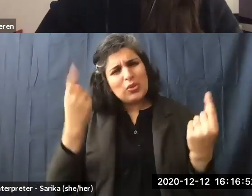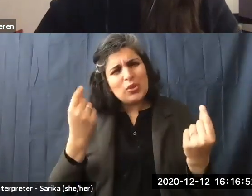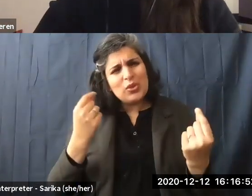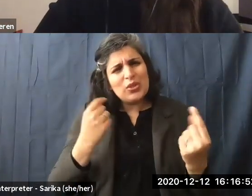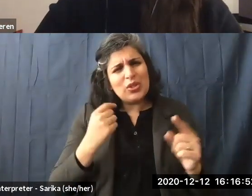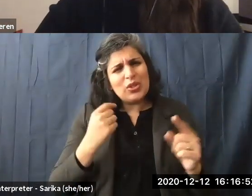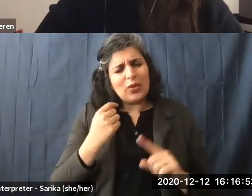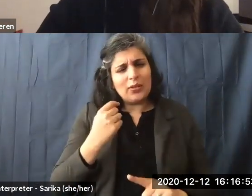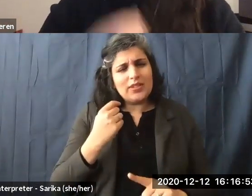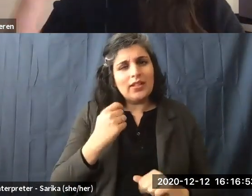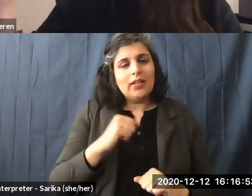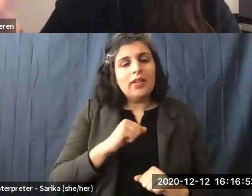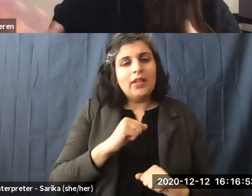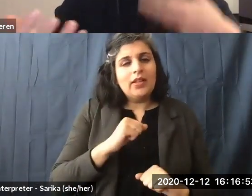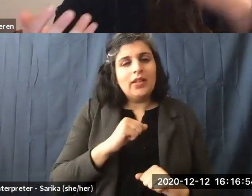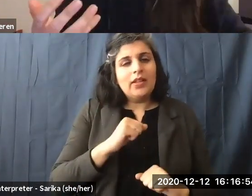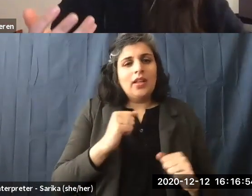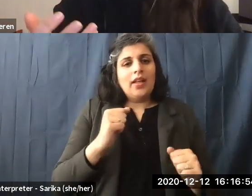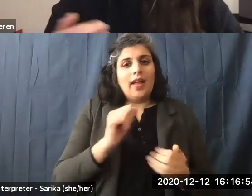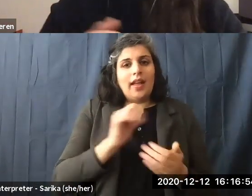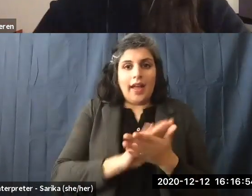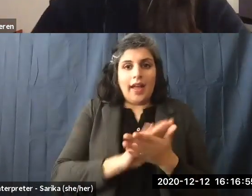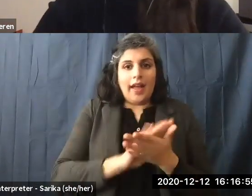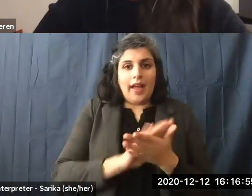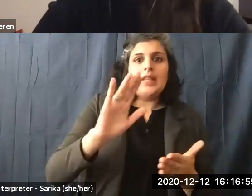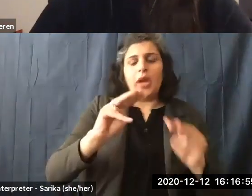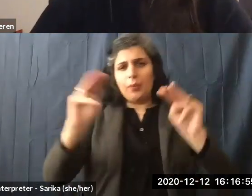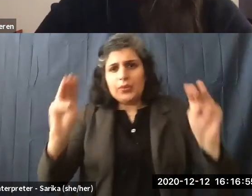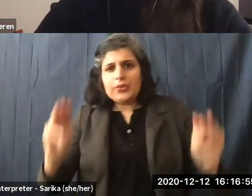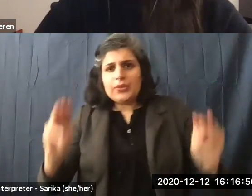these institutions, in academia, in museums?